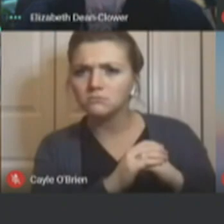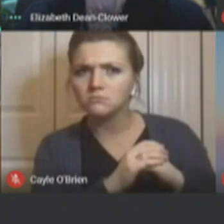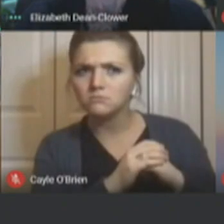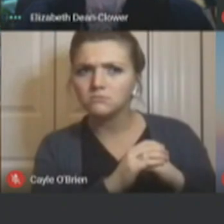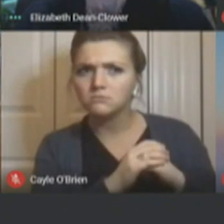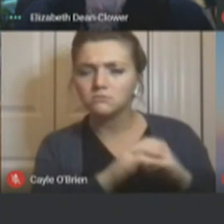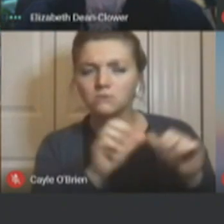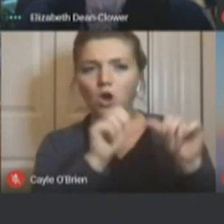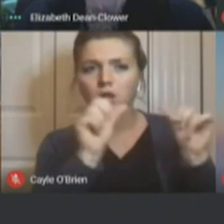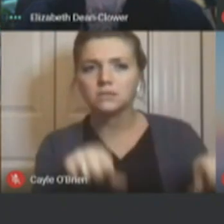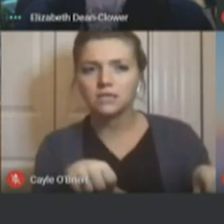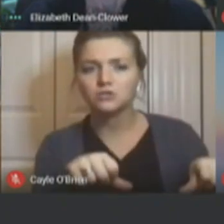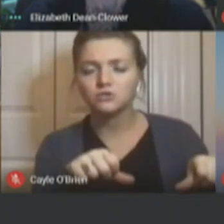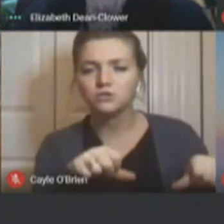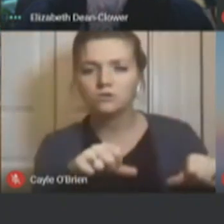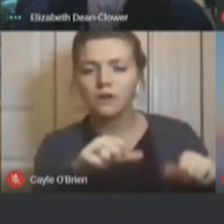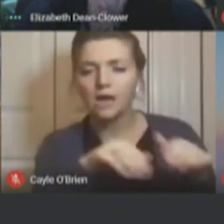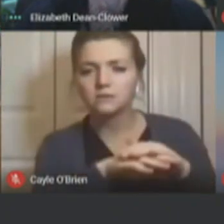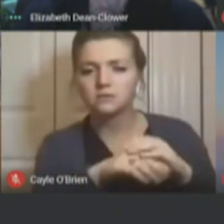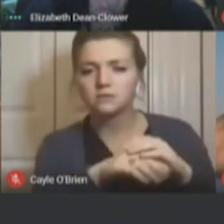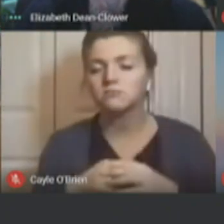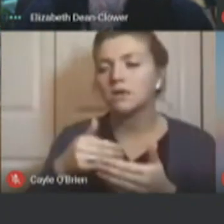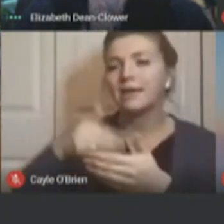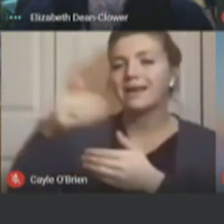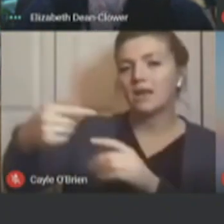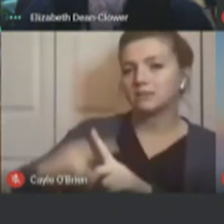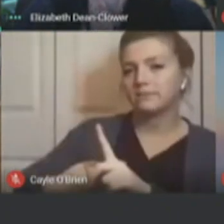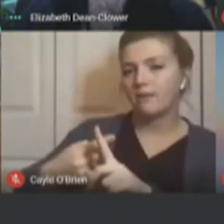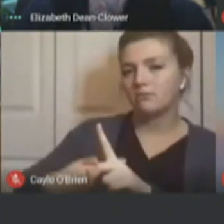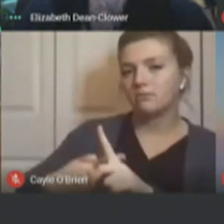going to reinstate that next month. Okay.